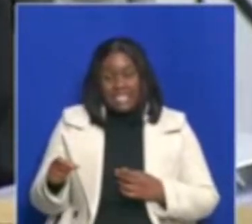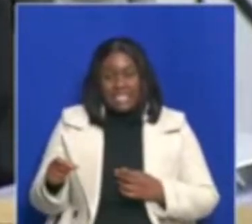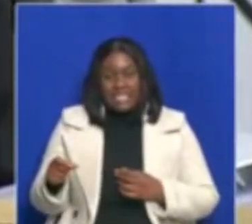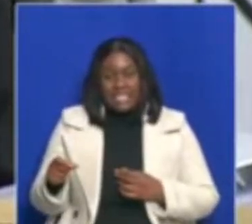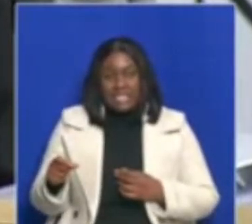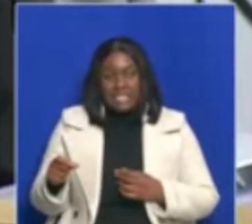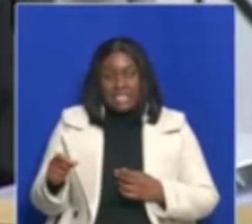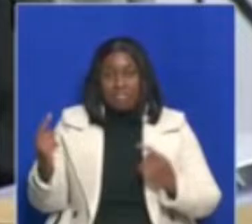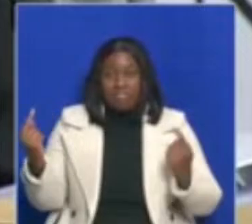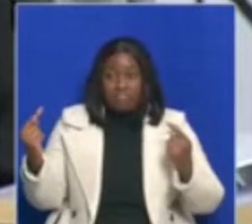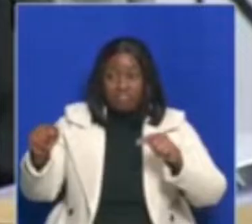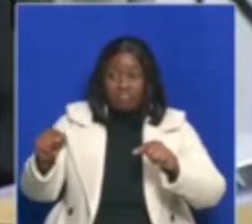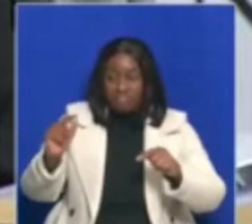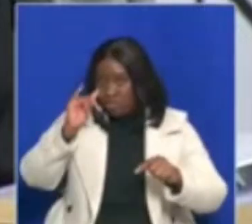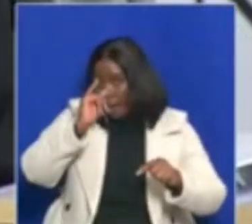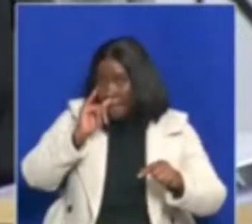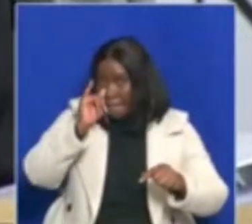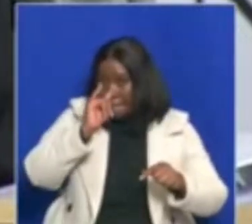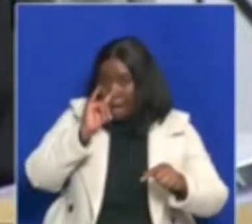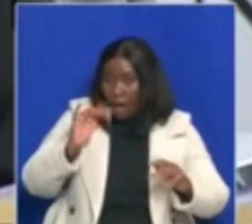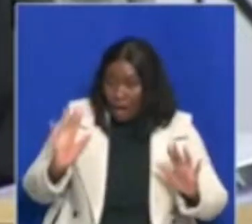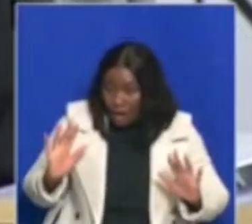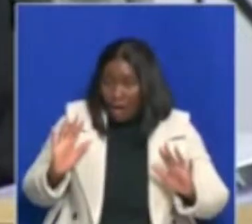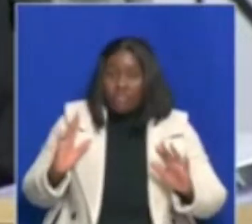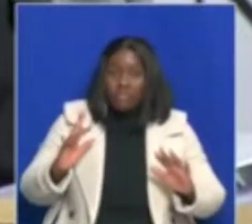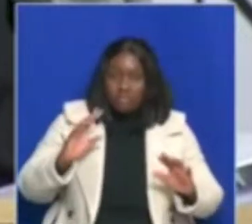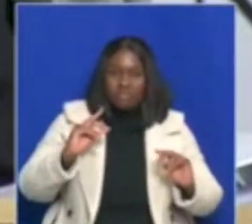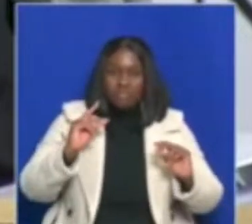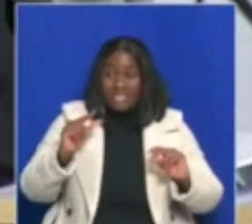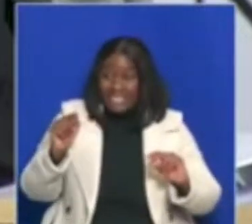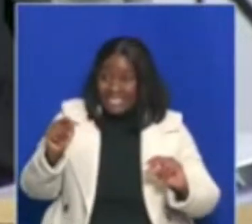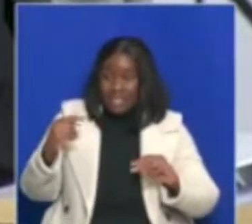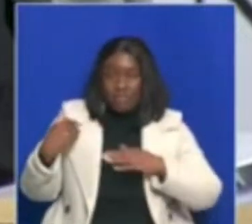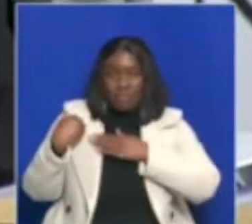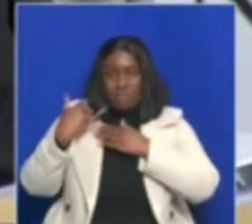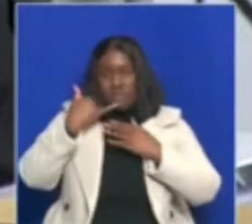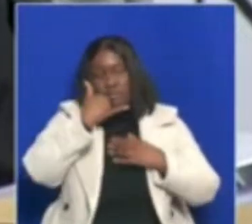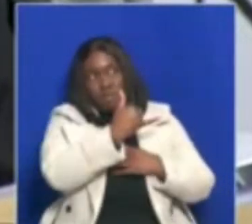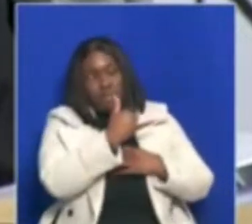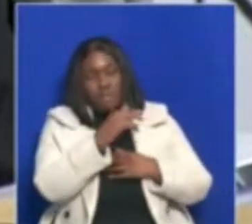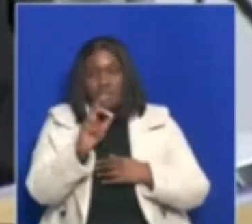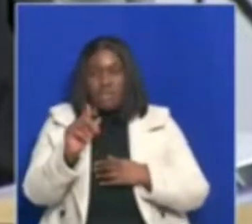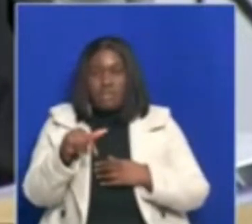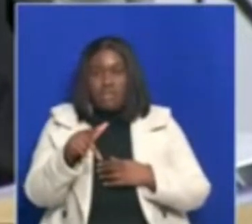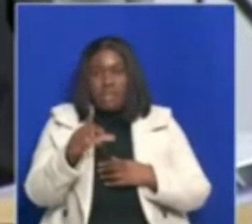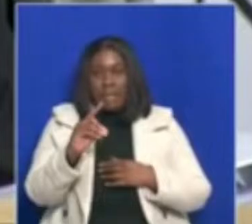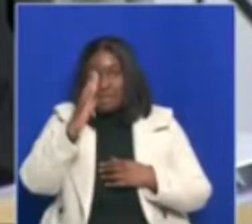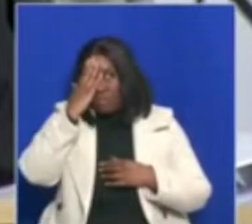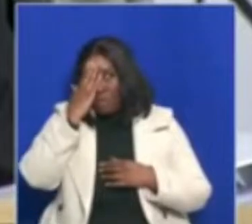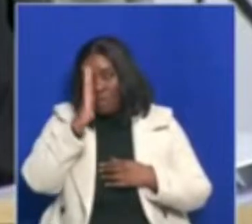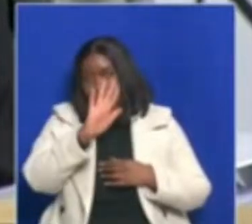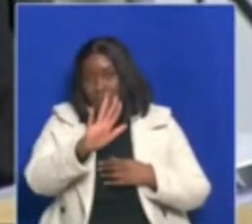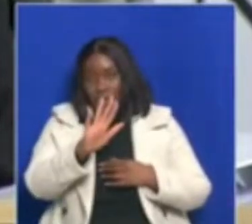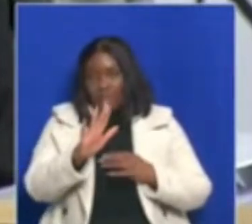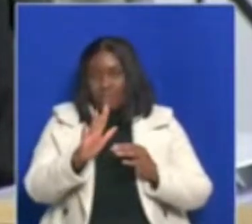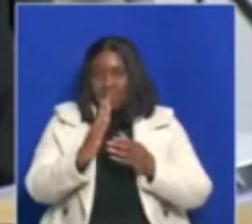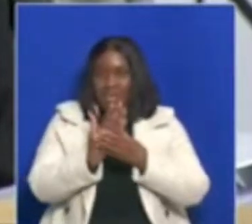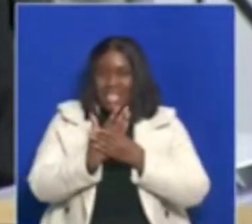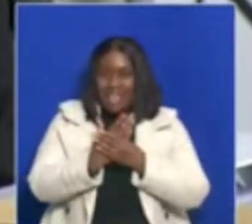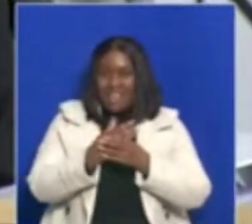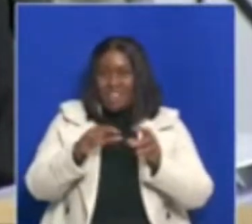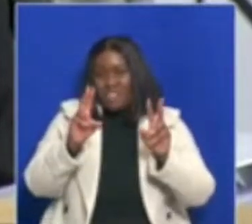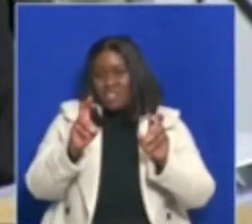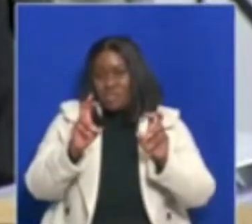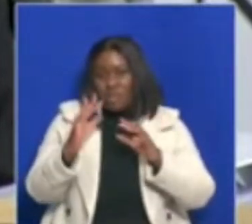once the respondent knows that the matter belongs to IPID, is supposed to have contacted IPID.